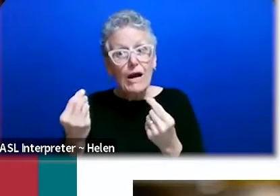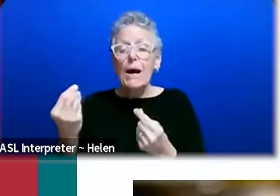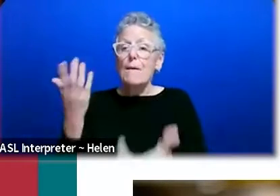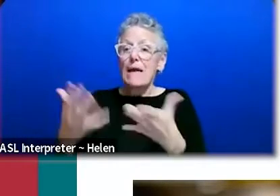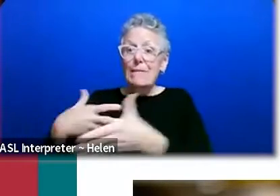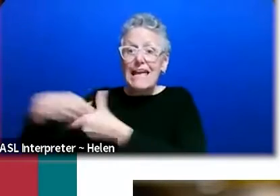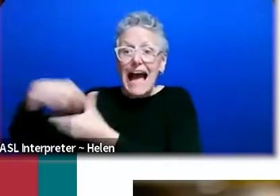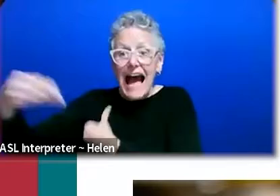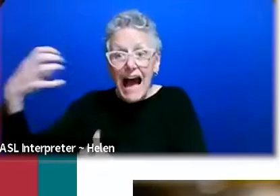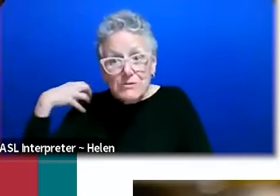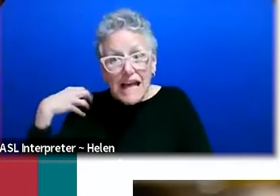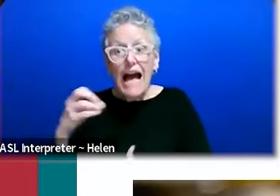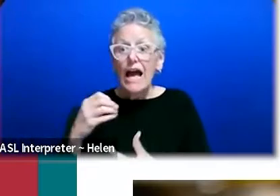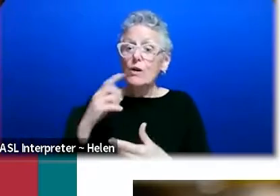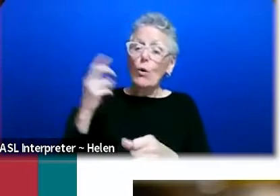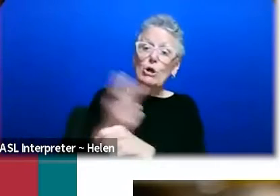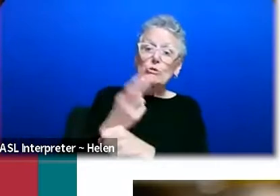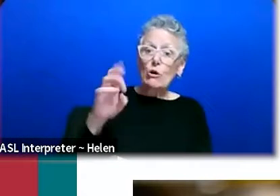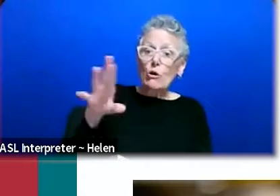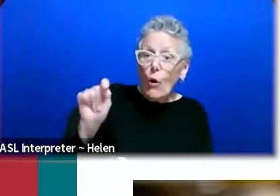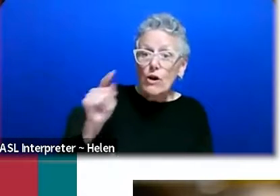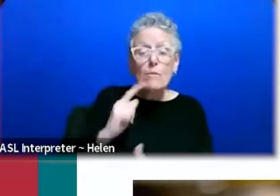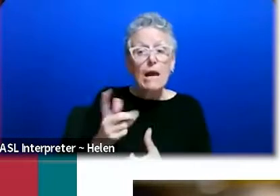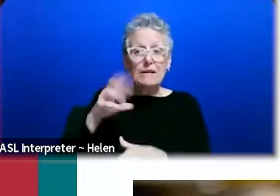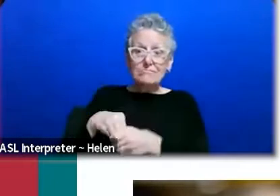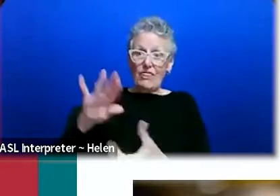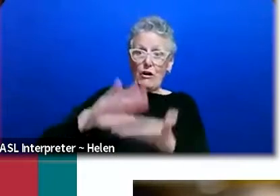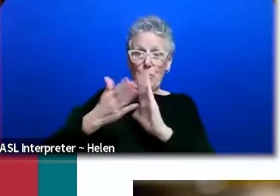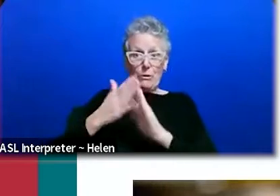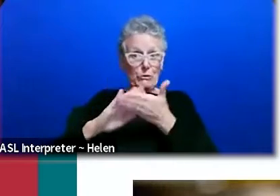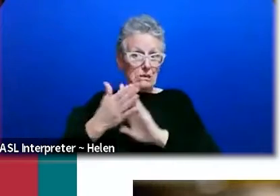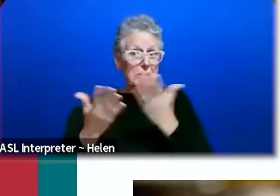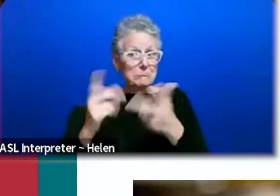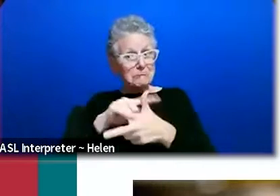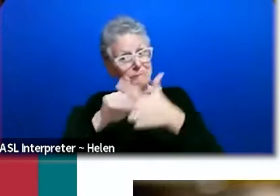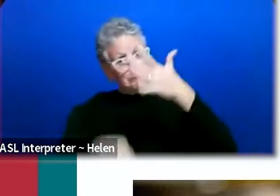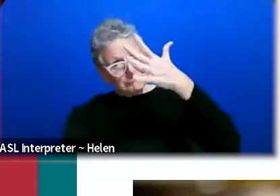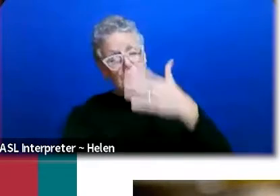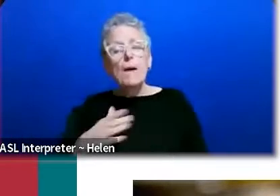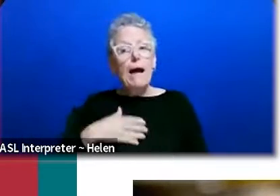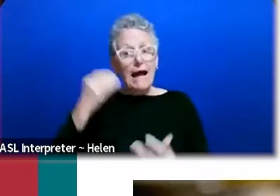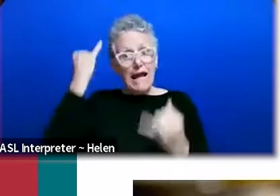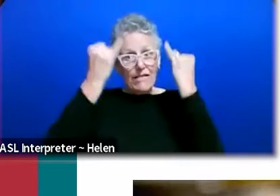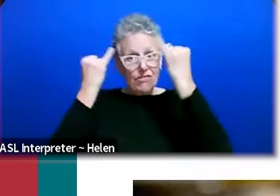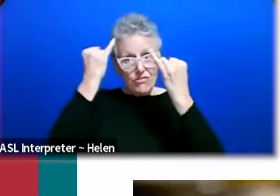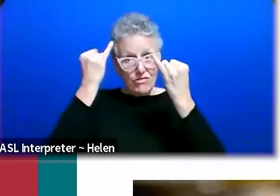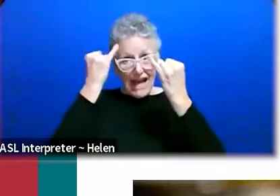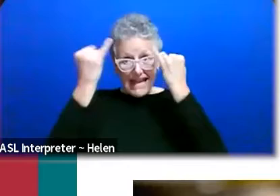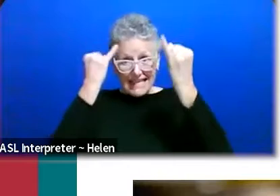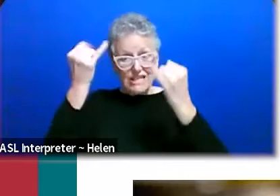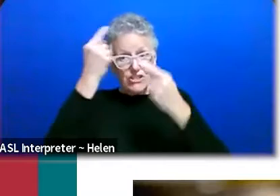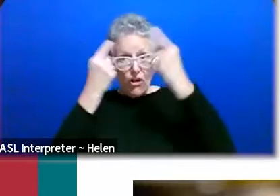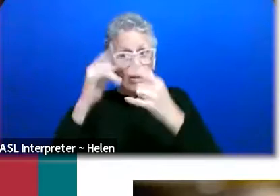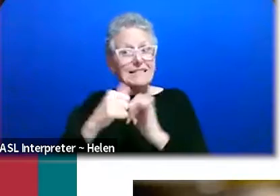court, or around their community. So my thoughts and how I kind of got